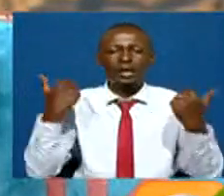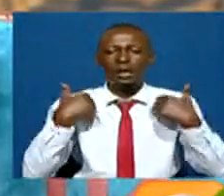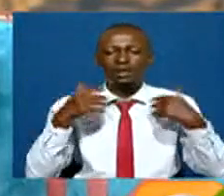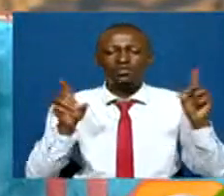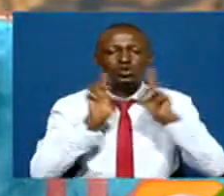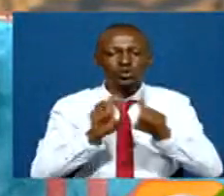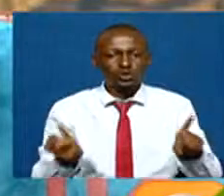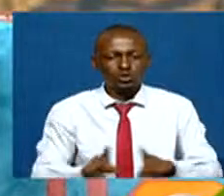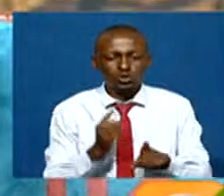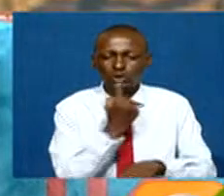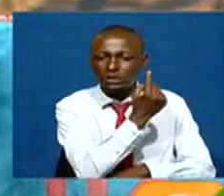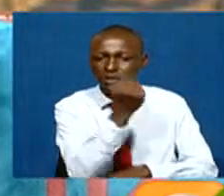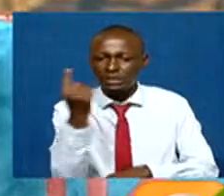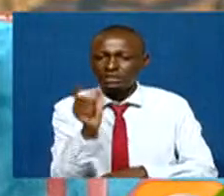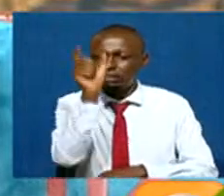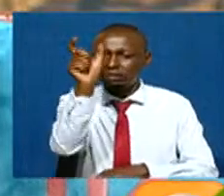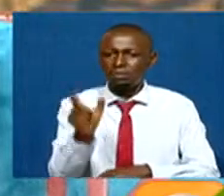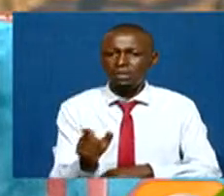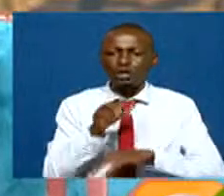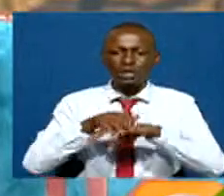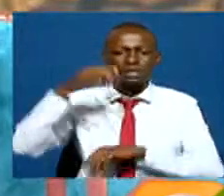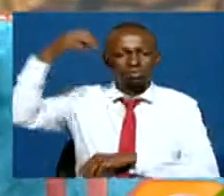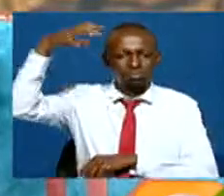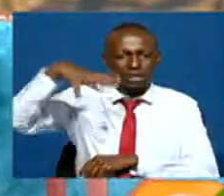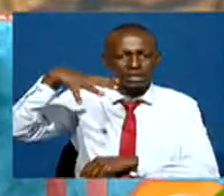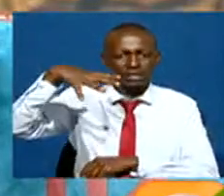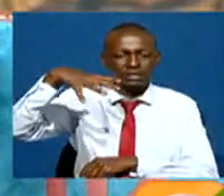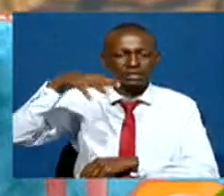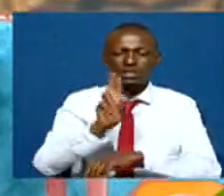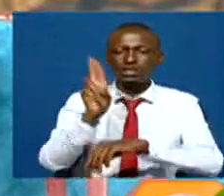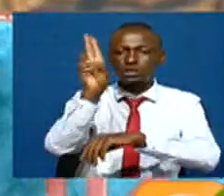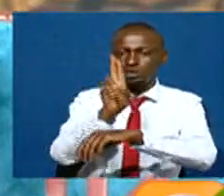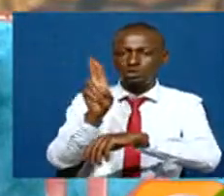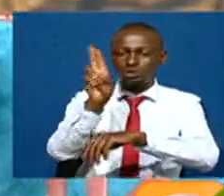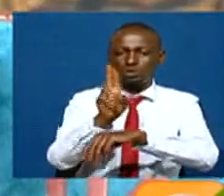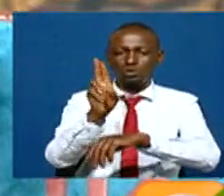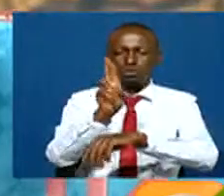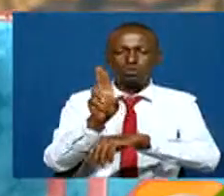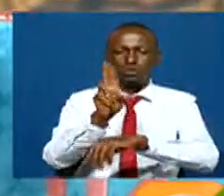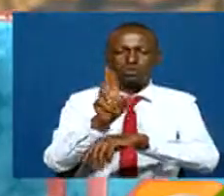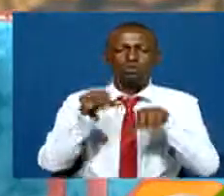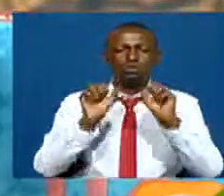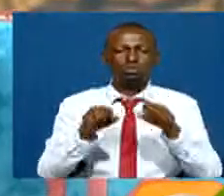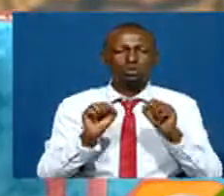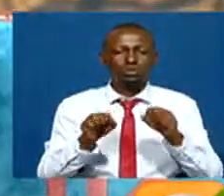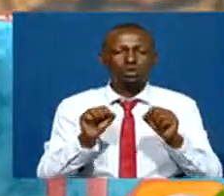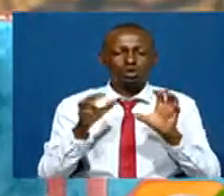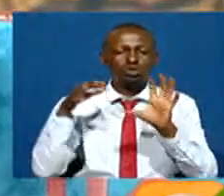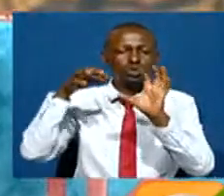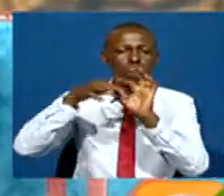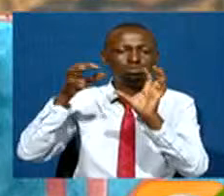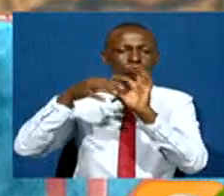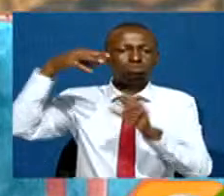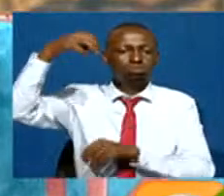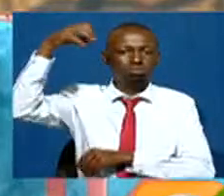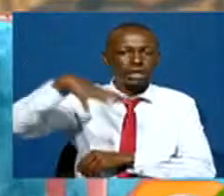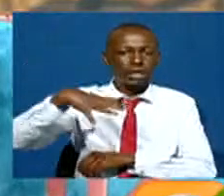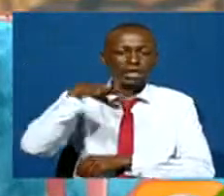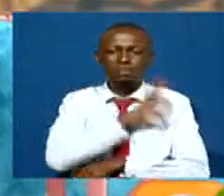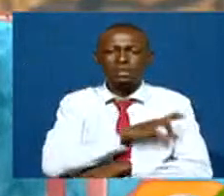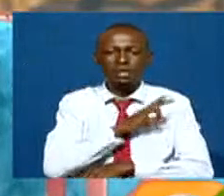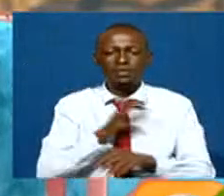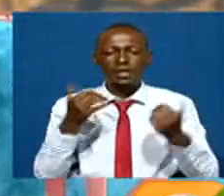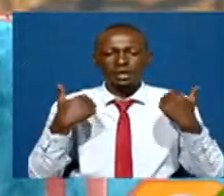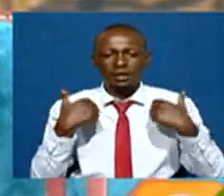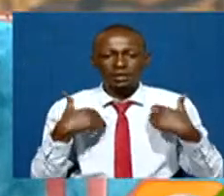ensure each and every person is rich. Because the aspect of only using the commerce to drive the connections at times disadvantages, or it